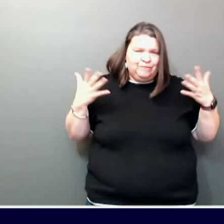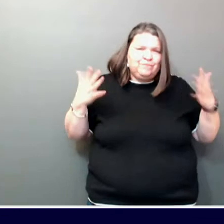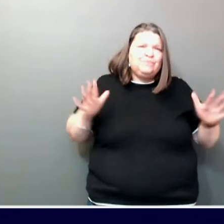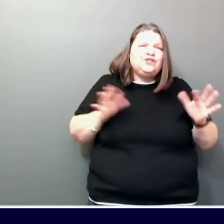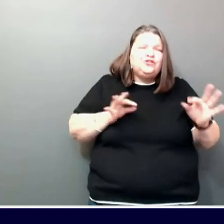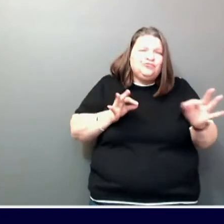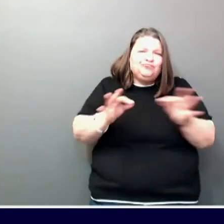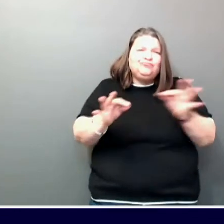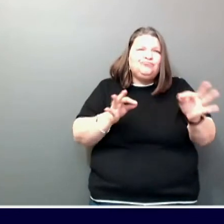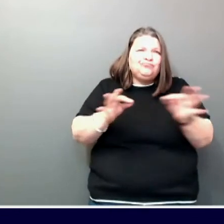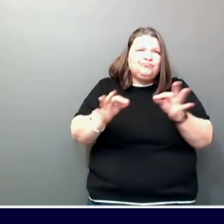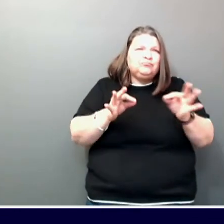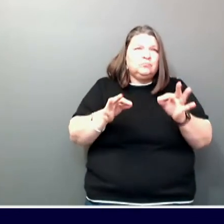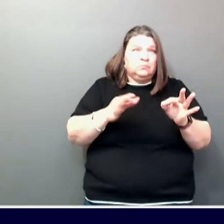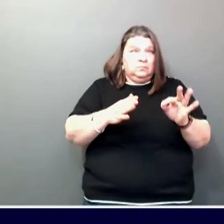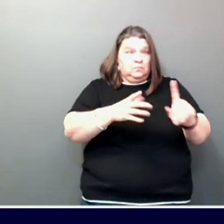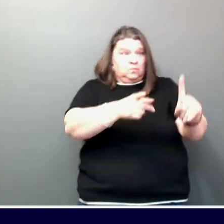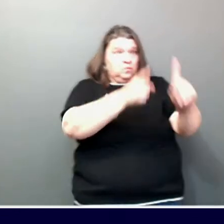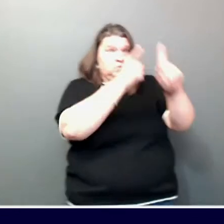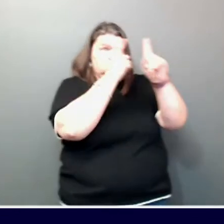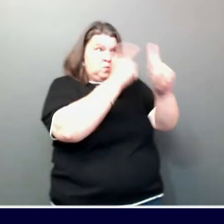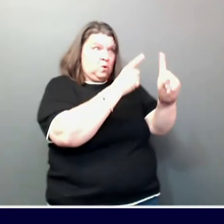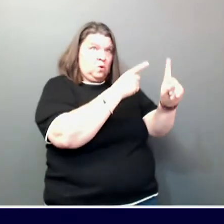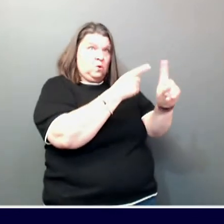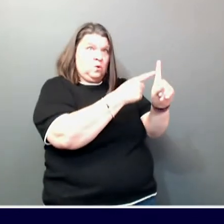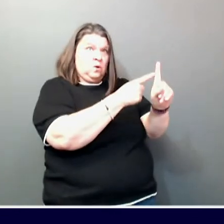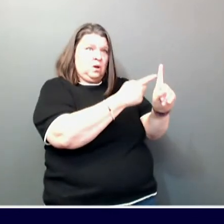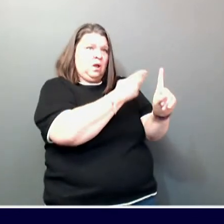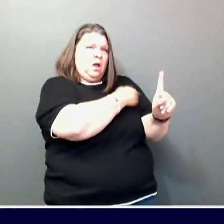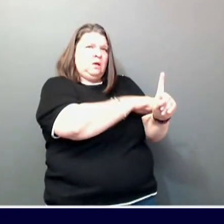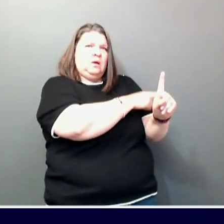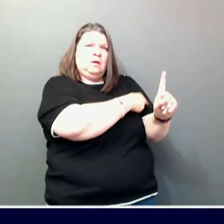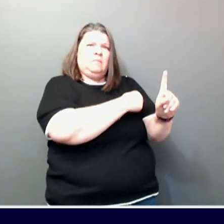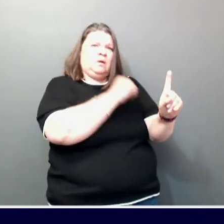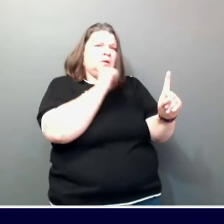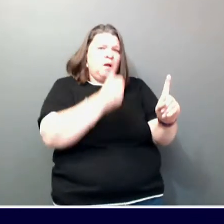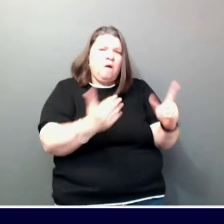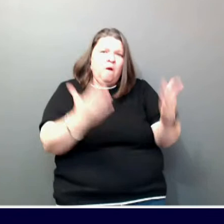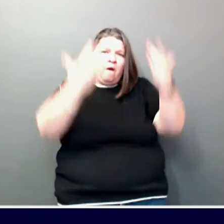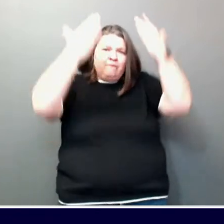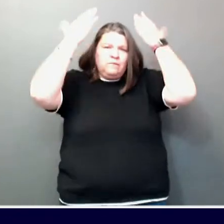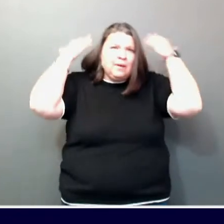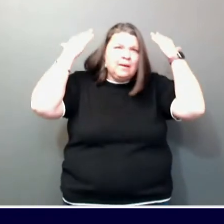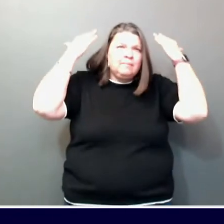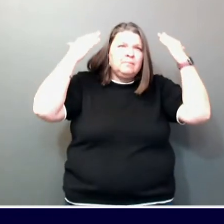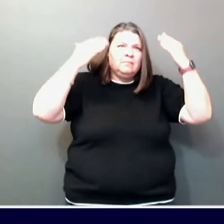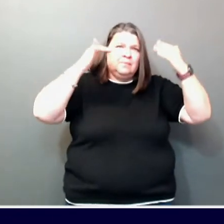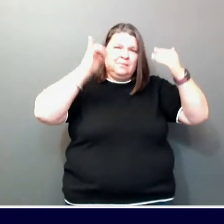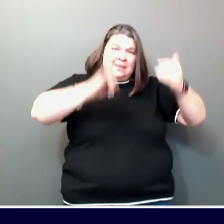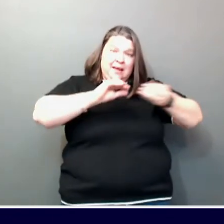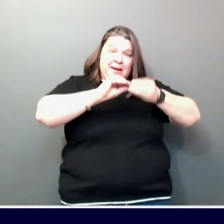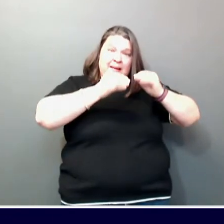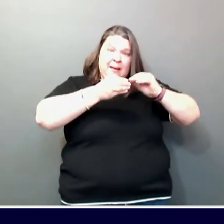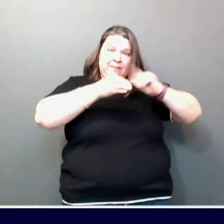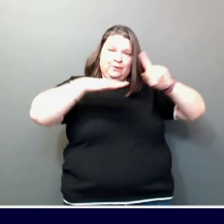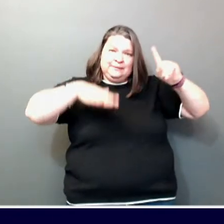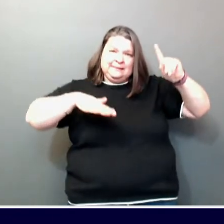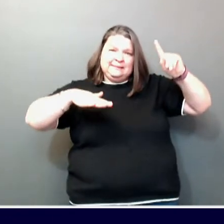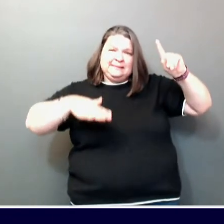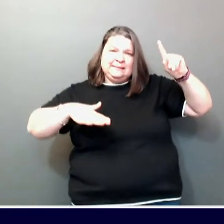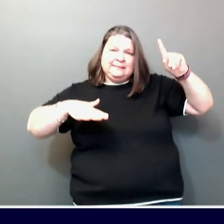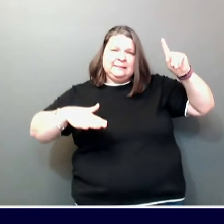the healthcare system going. We're trying to prevent the worst outcomes of individuals who get COVID from